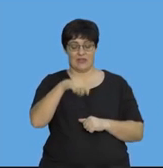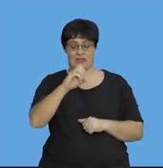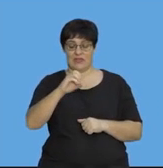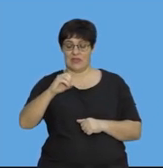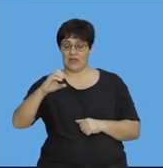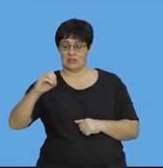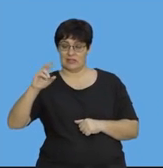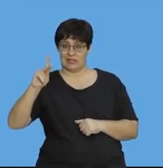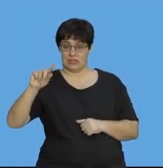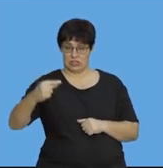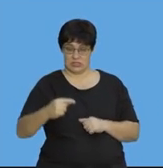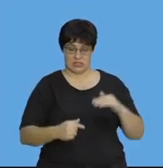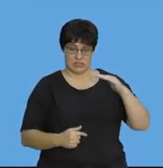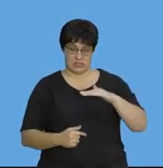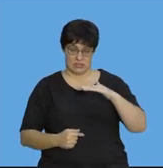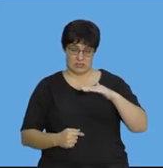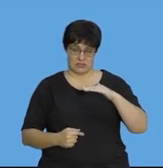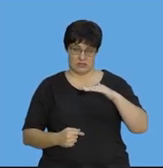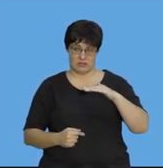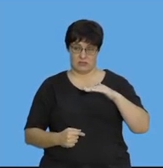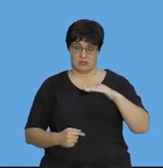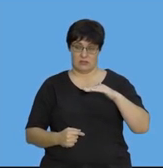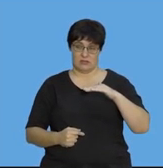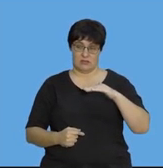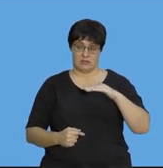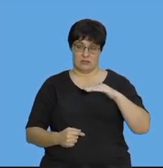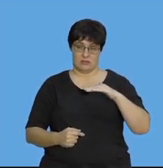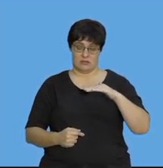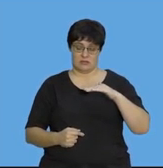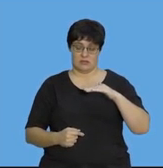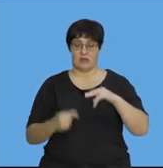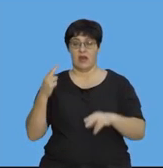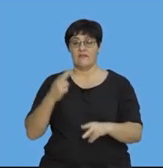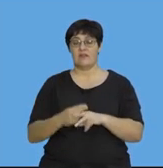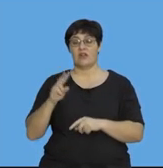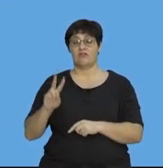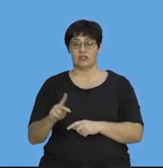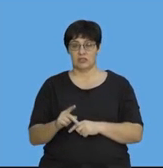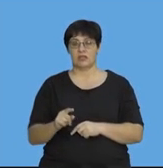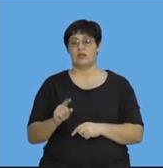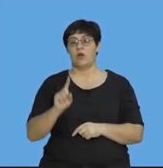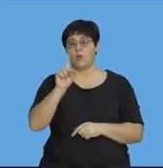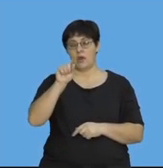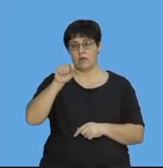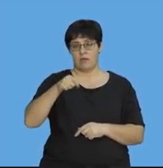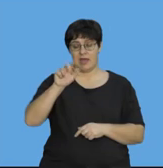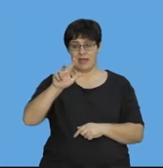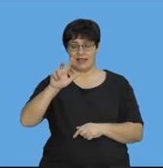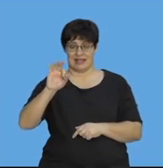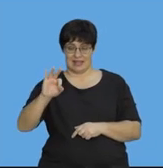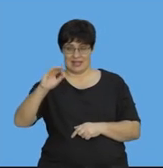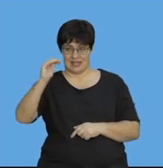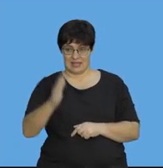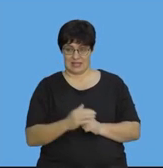10,000 kilogram truck, okay, Final velocity was